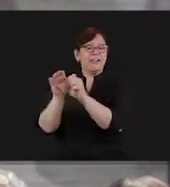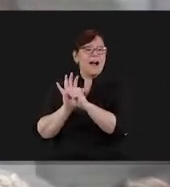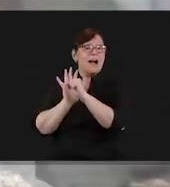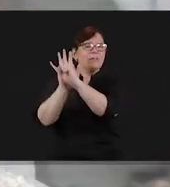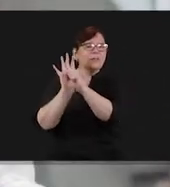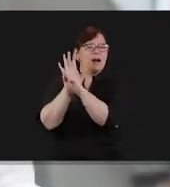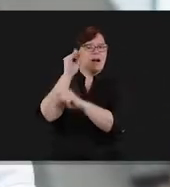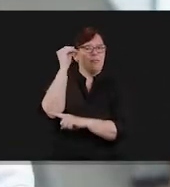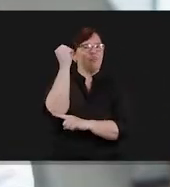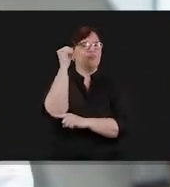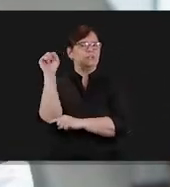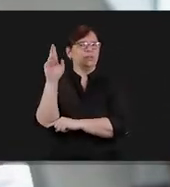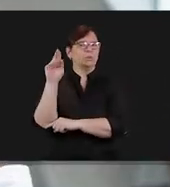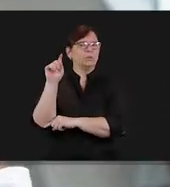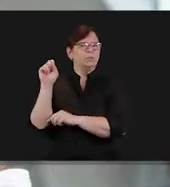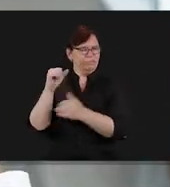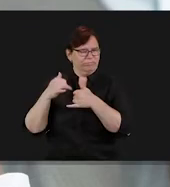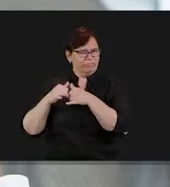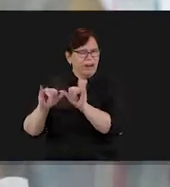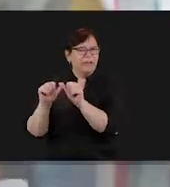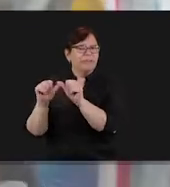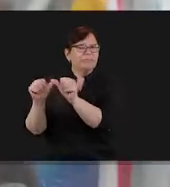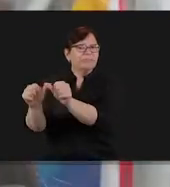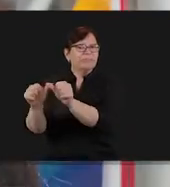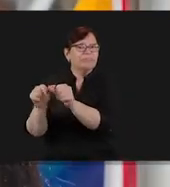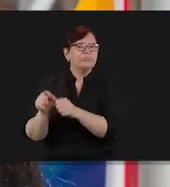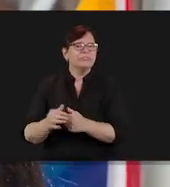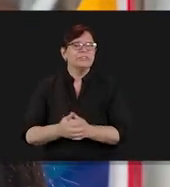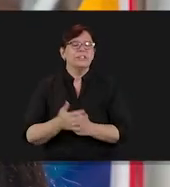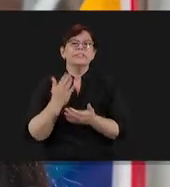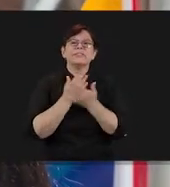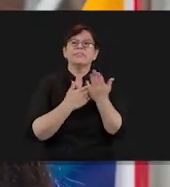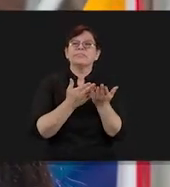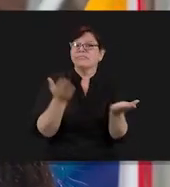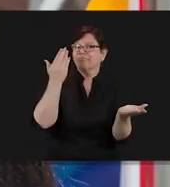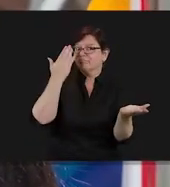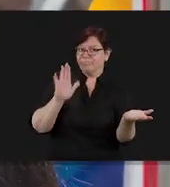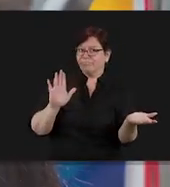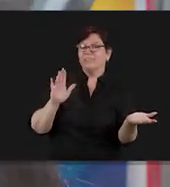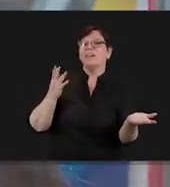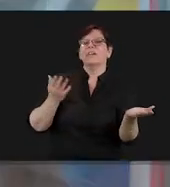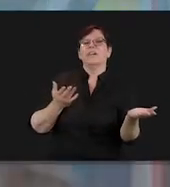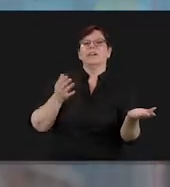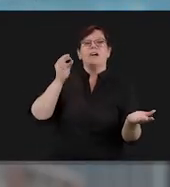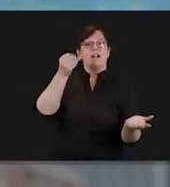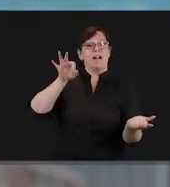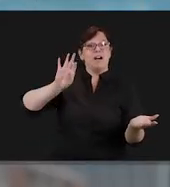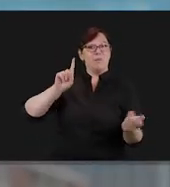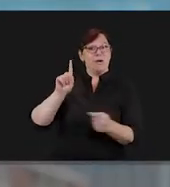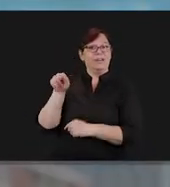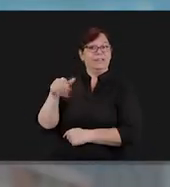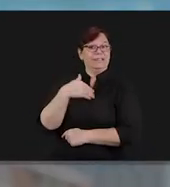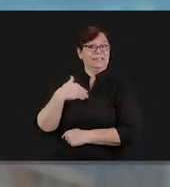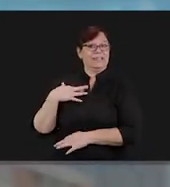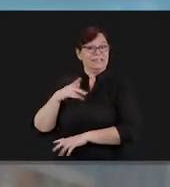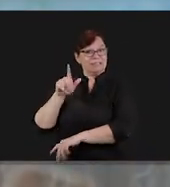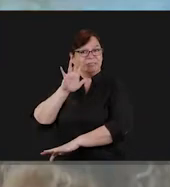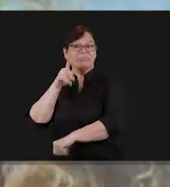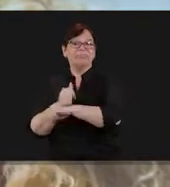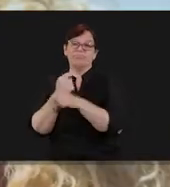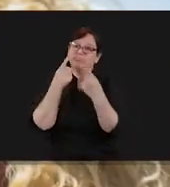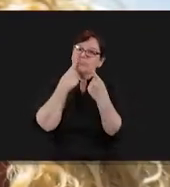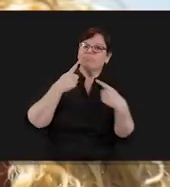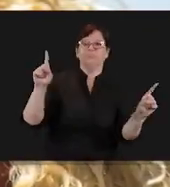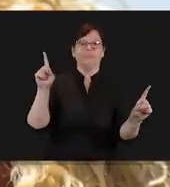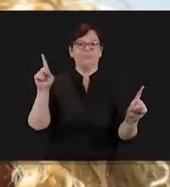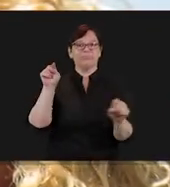ago, in 1991, the city issued its first proclamation for the Pride Parade. So while we reflect on this history and